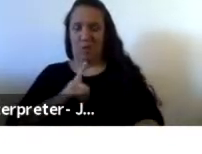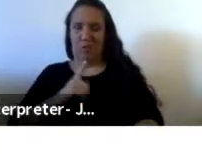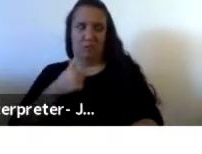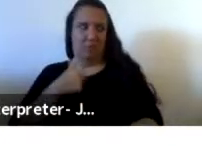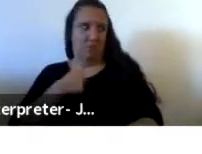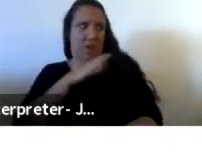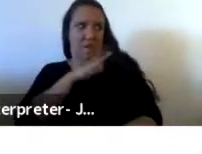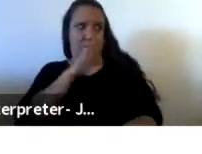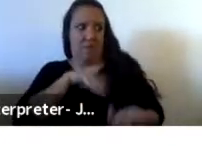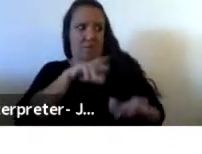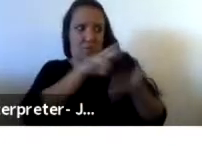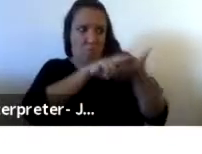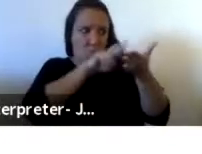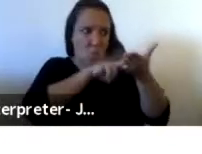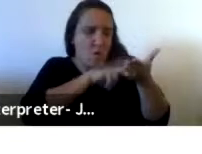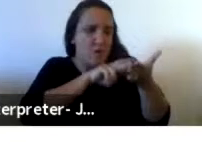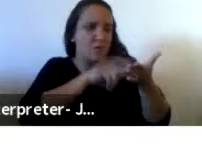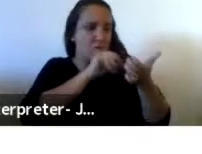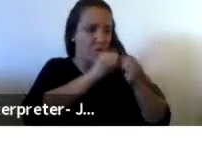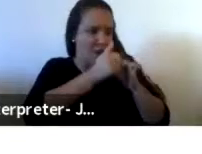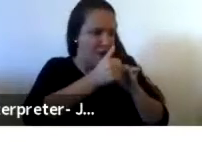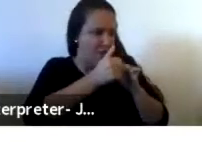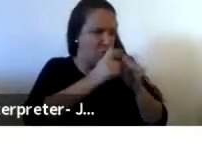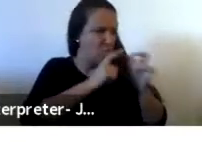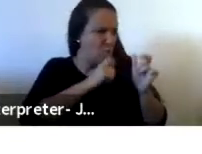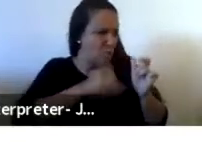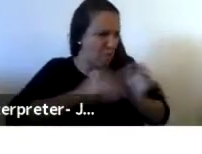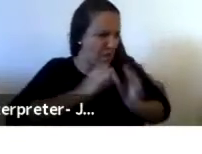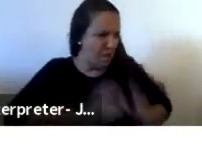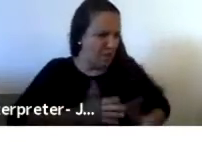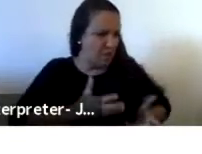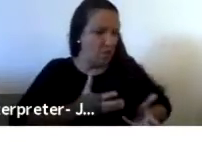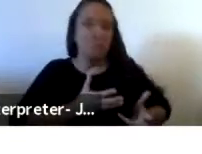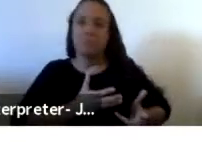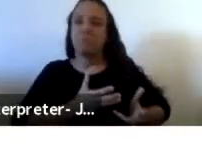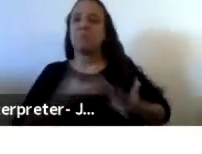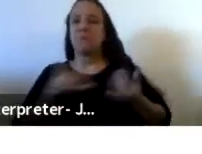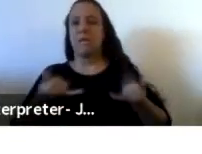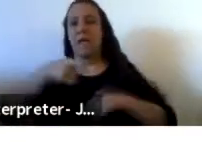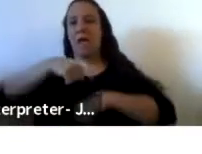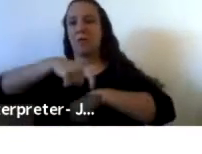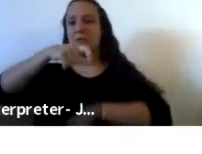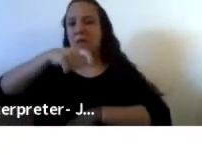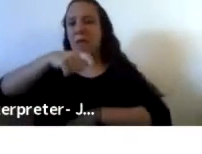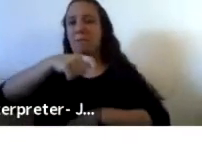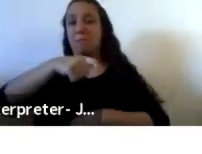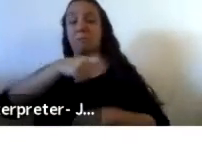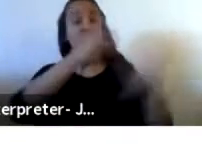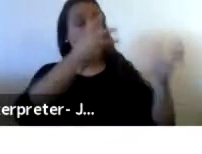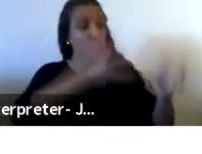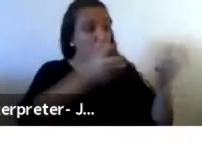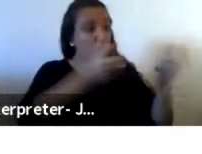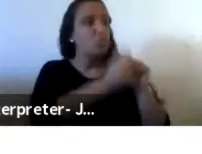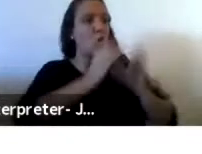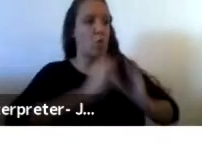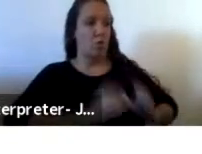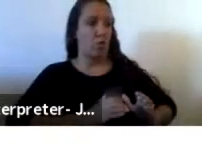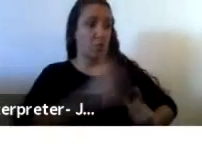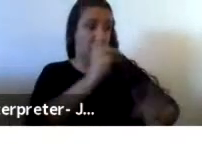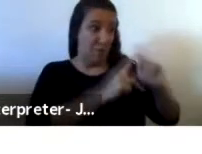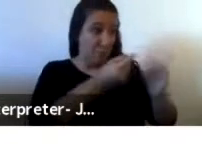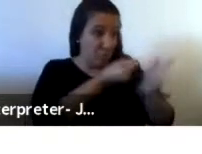the research during this time, take the time, talk to your customers, communicate with them, those that actually are buying from